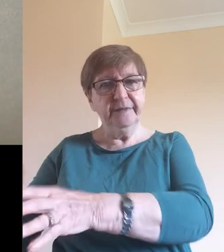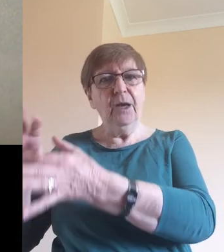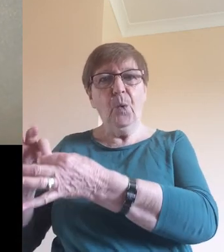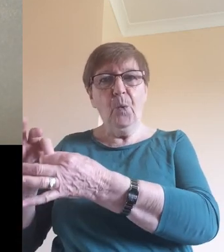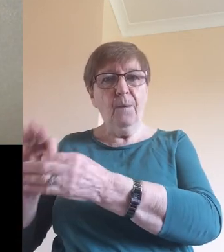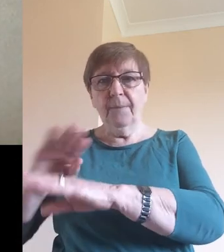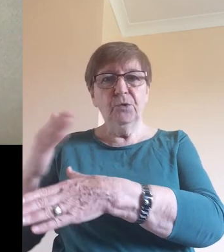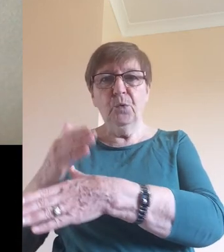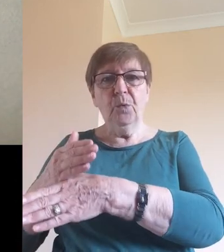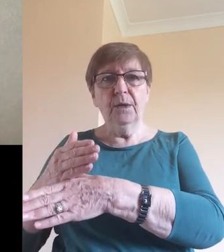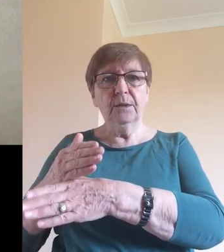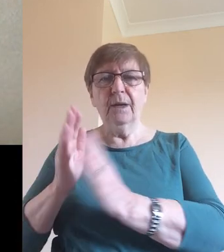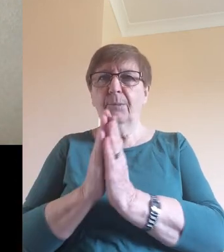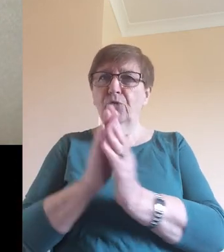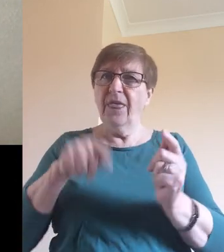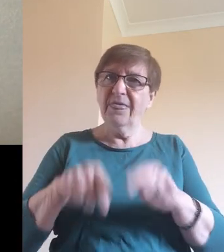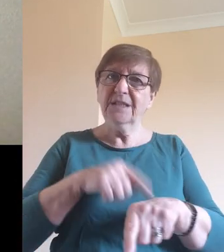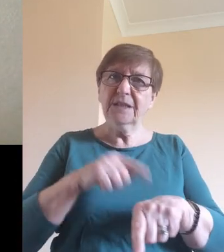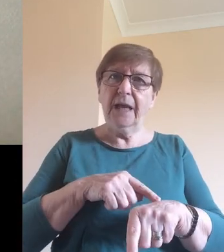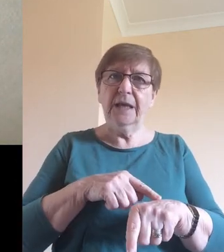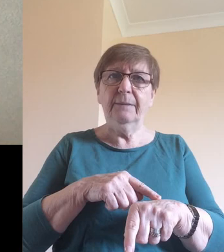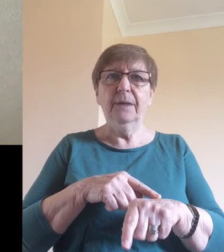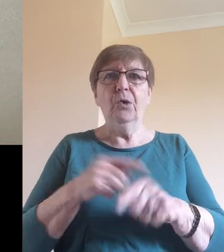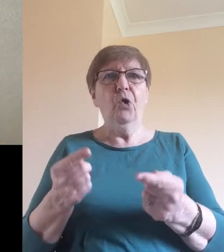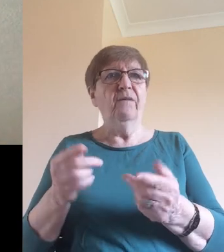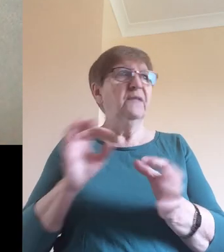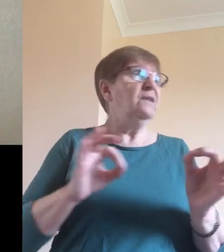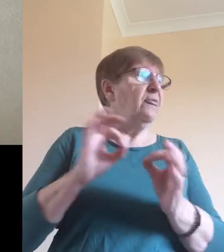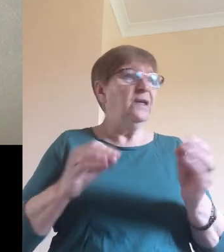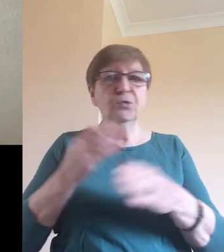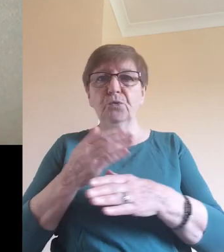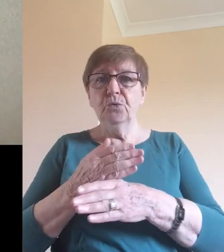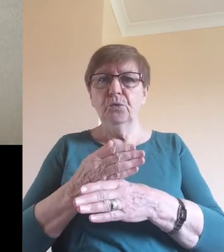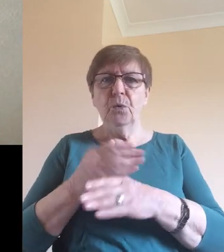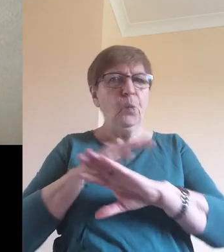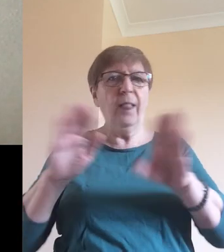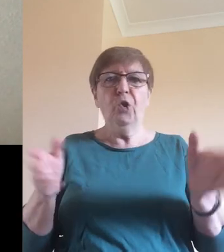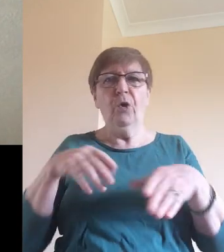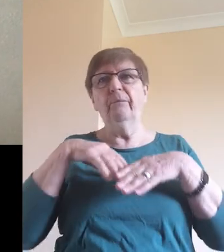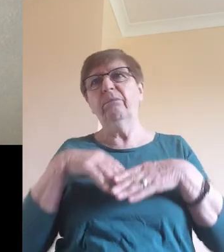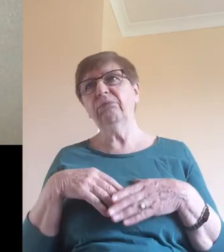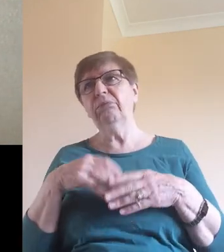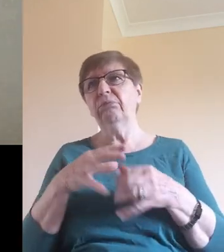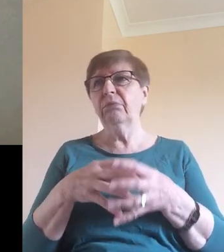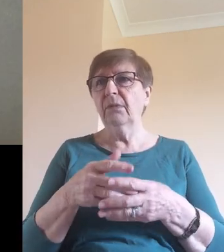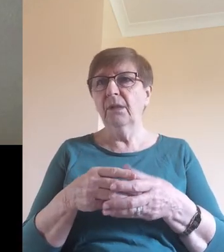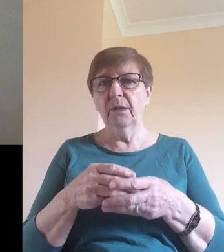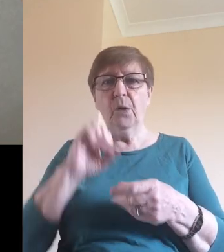And I pray that in this time of idleness, they won't be idle, but they'll find new